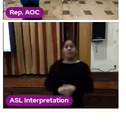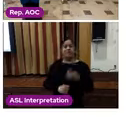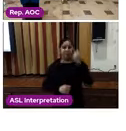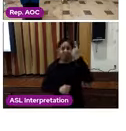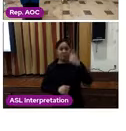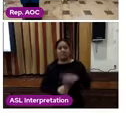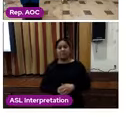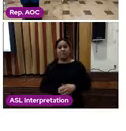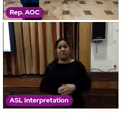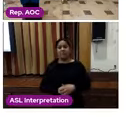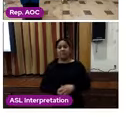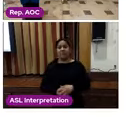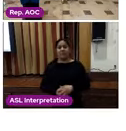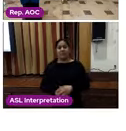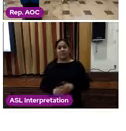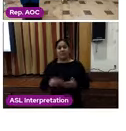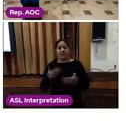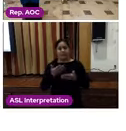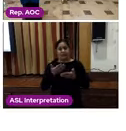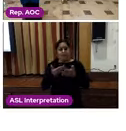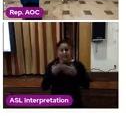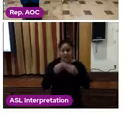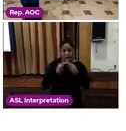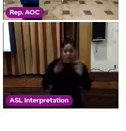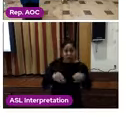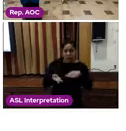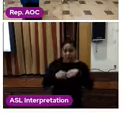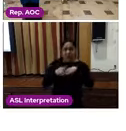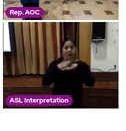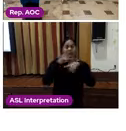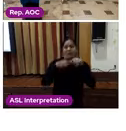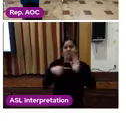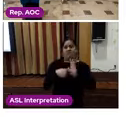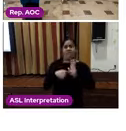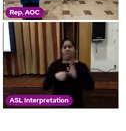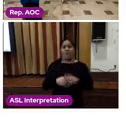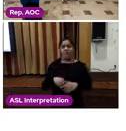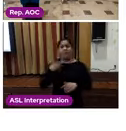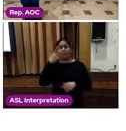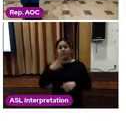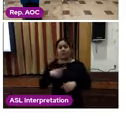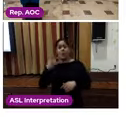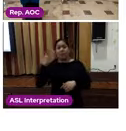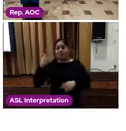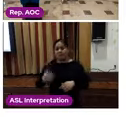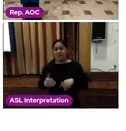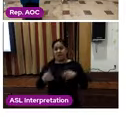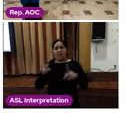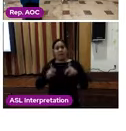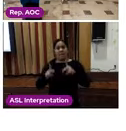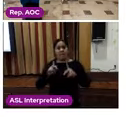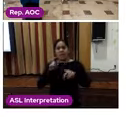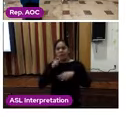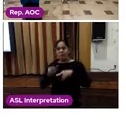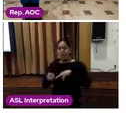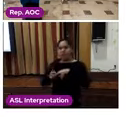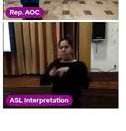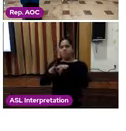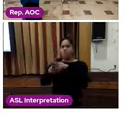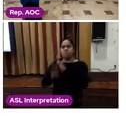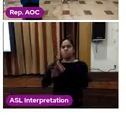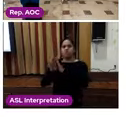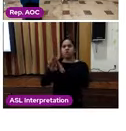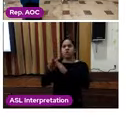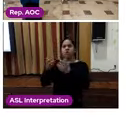you have private equity groups that are now trying to gobble up one in every seven homes in this country, driving up the price, not just